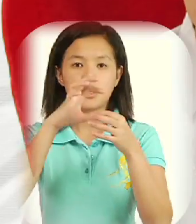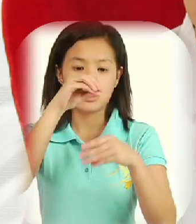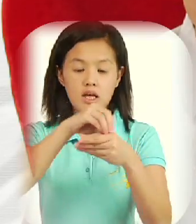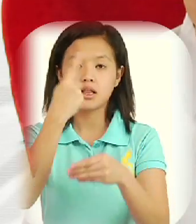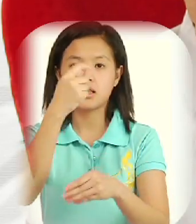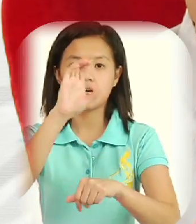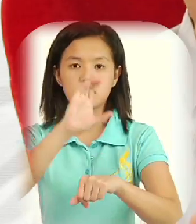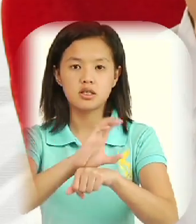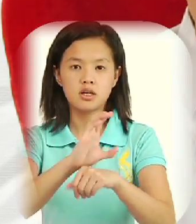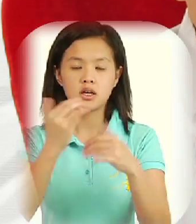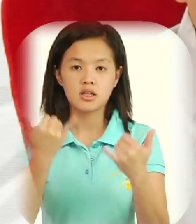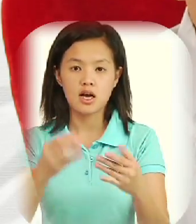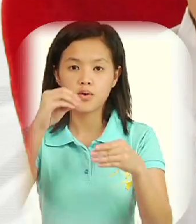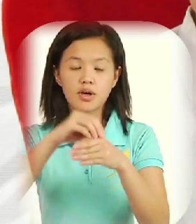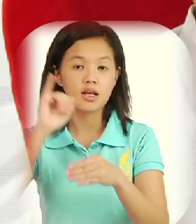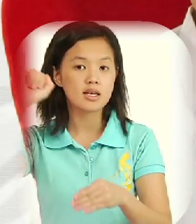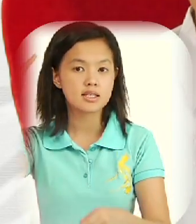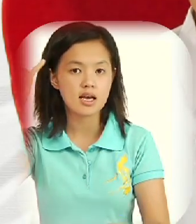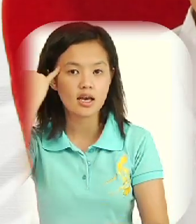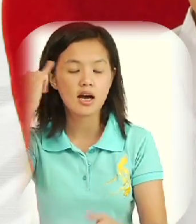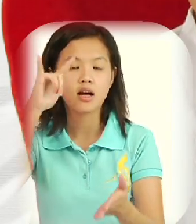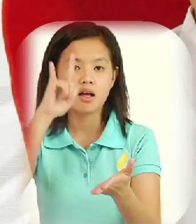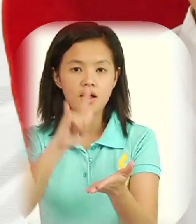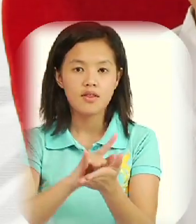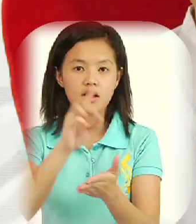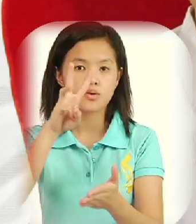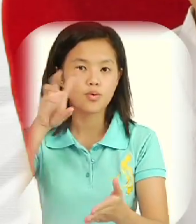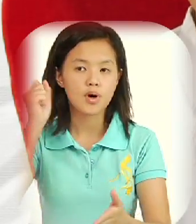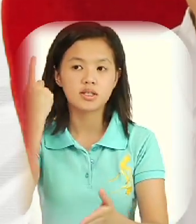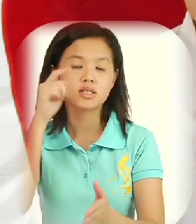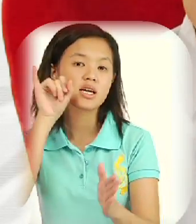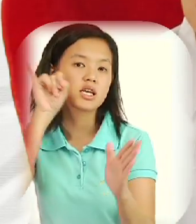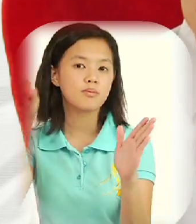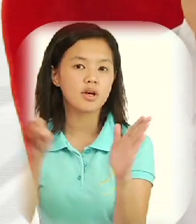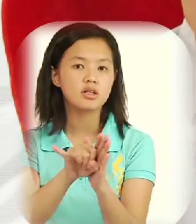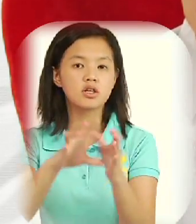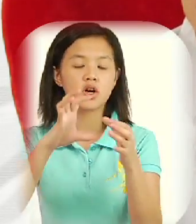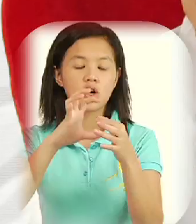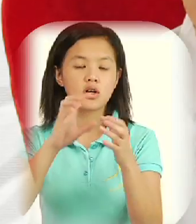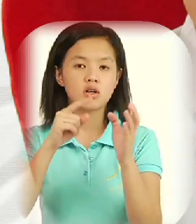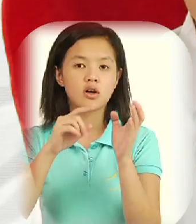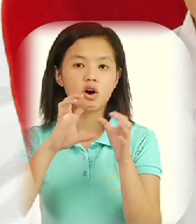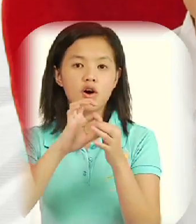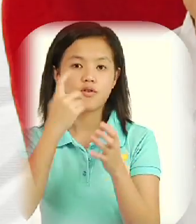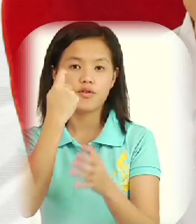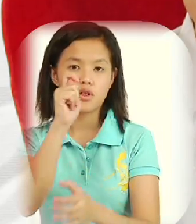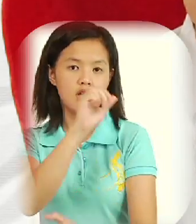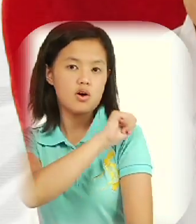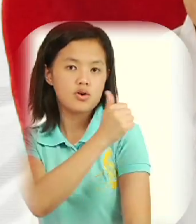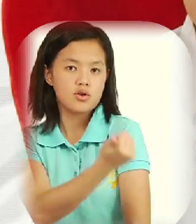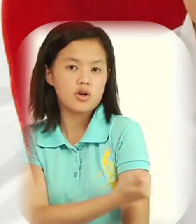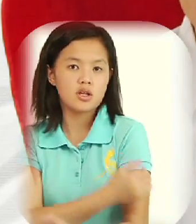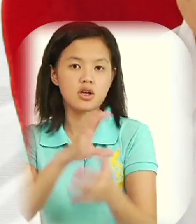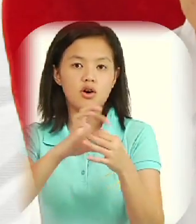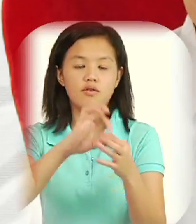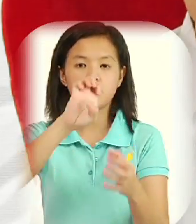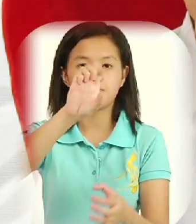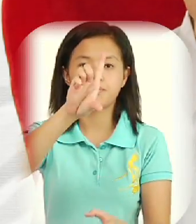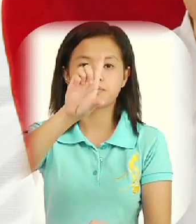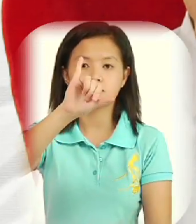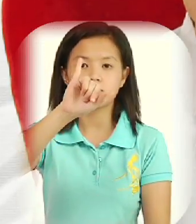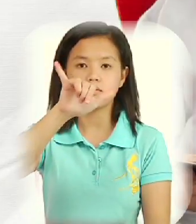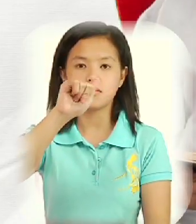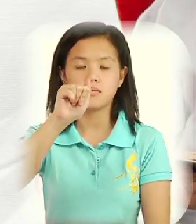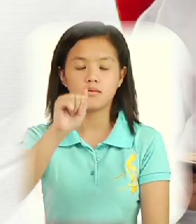the church. Now, already in Isaiah, that was the image used of the authority of